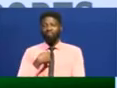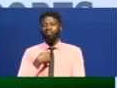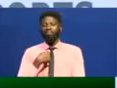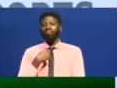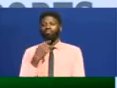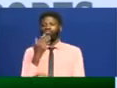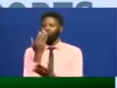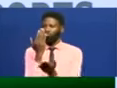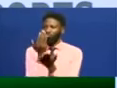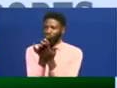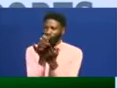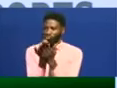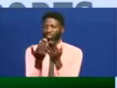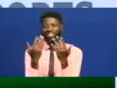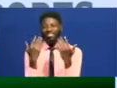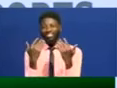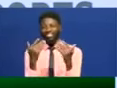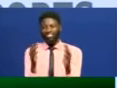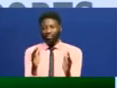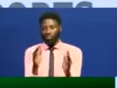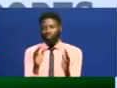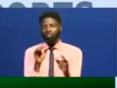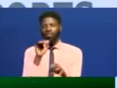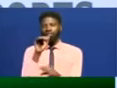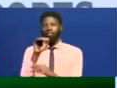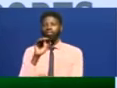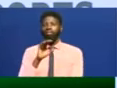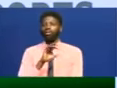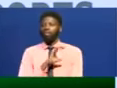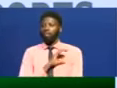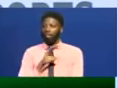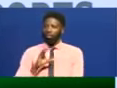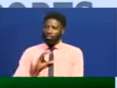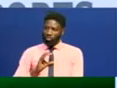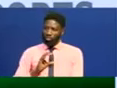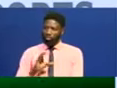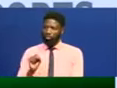for cabinet to allow us to bid for AFCON